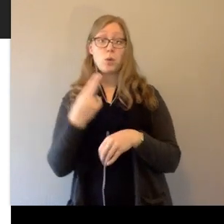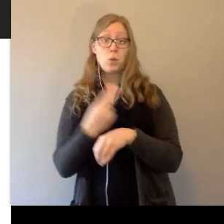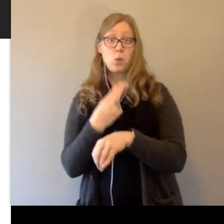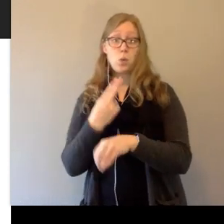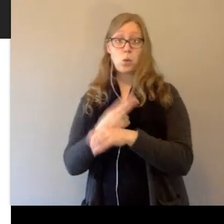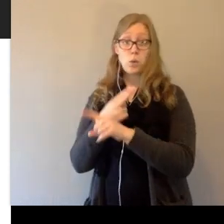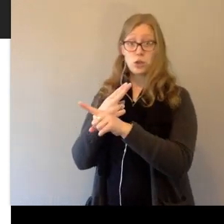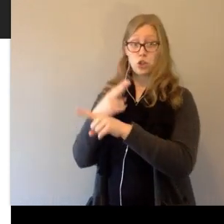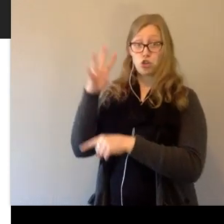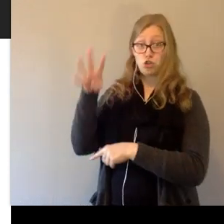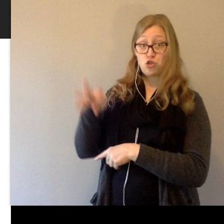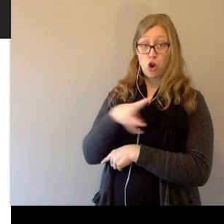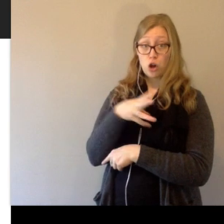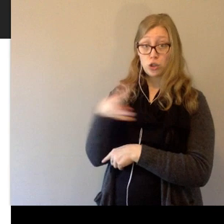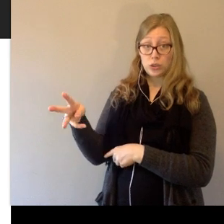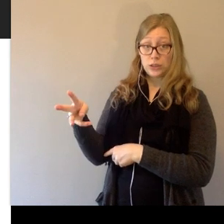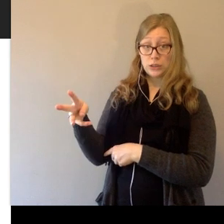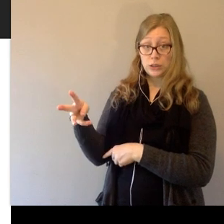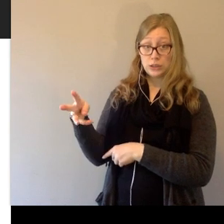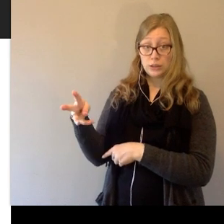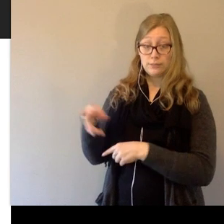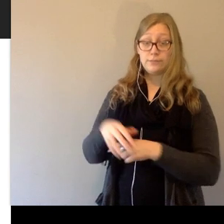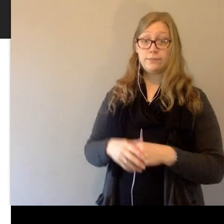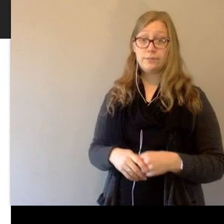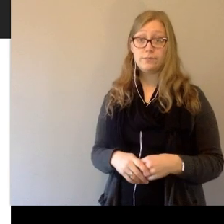has the